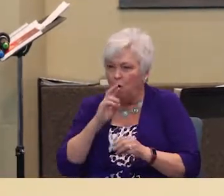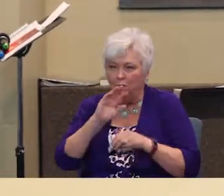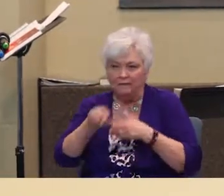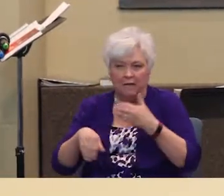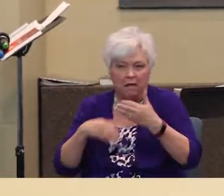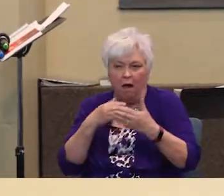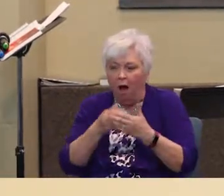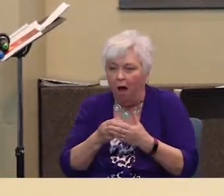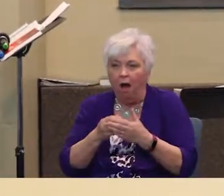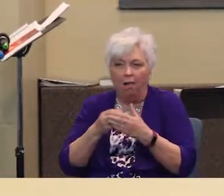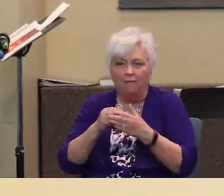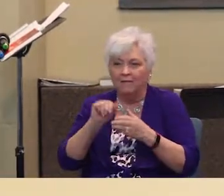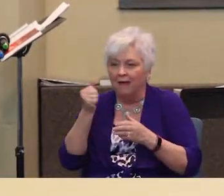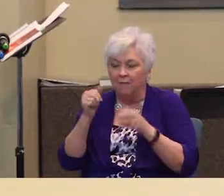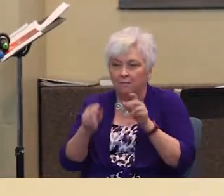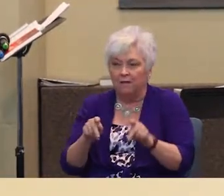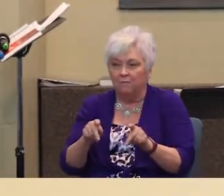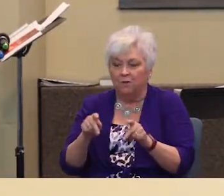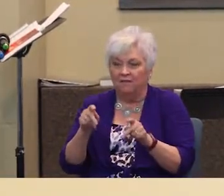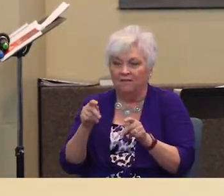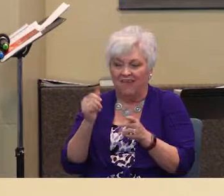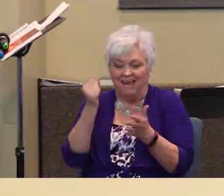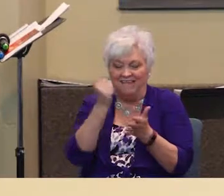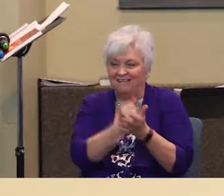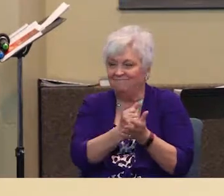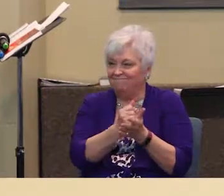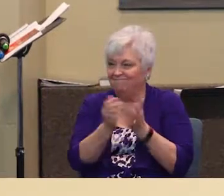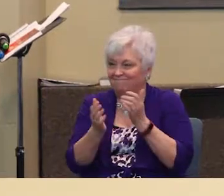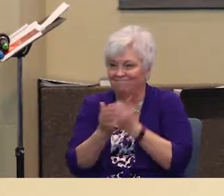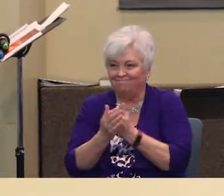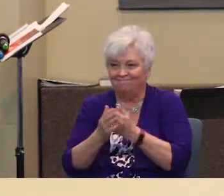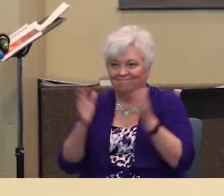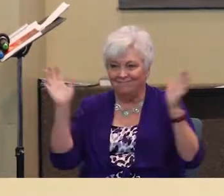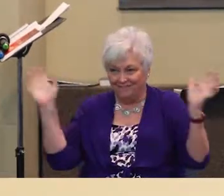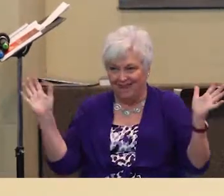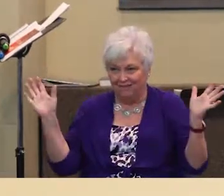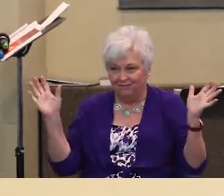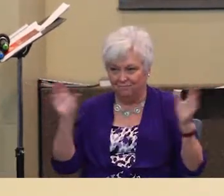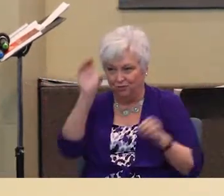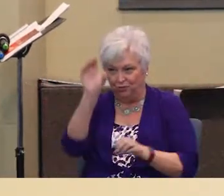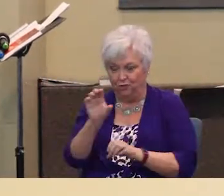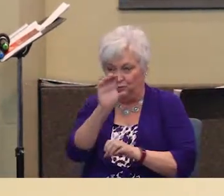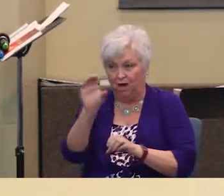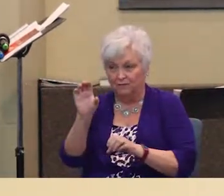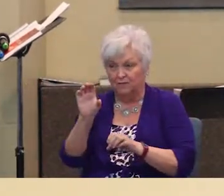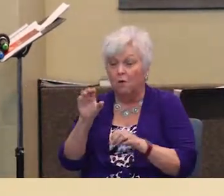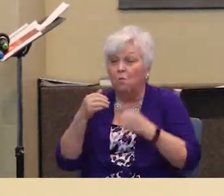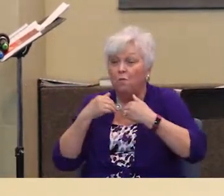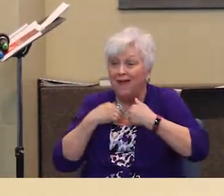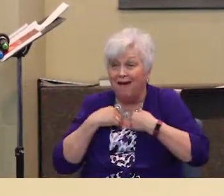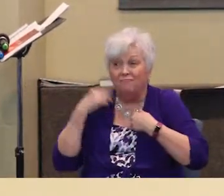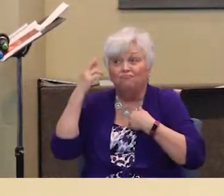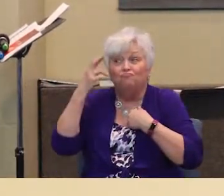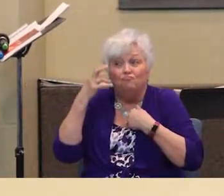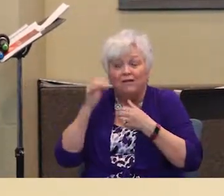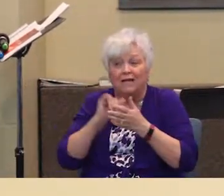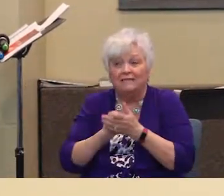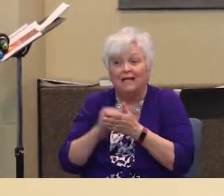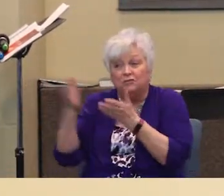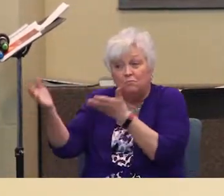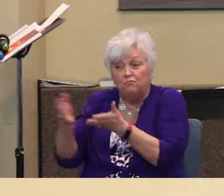ethnicities nailed our Savior to the cross. We have to mourn that. Well, that should bring tears to our eyes.